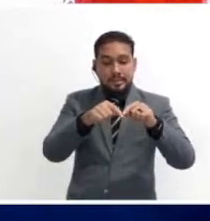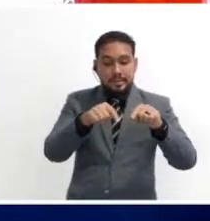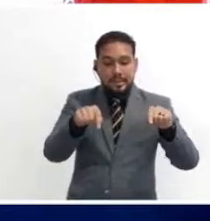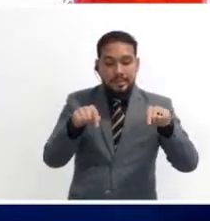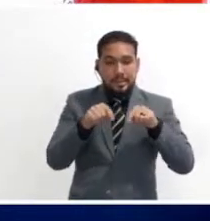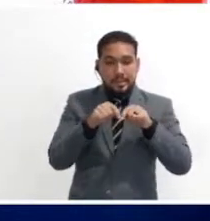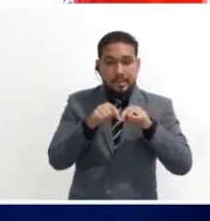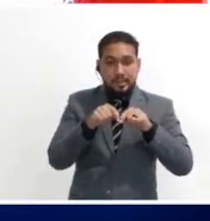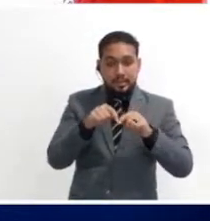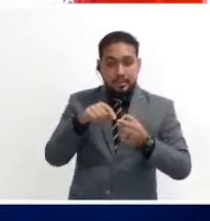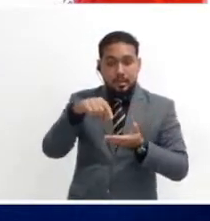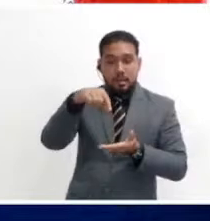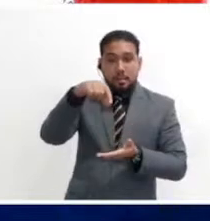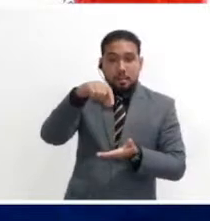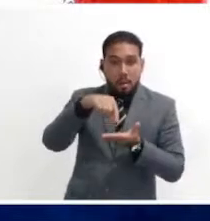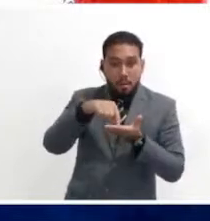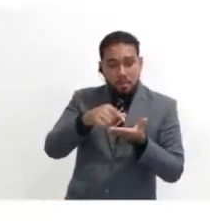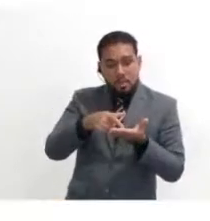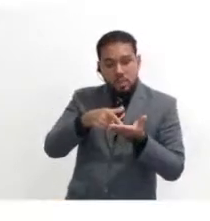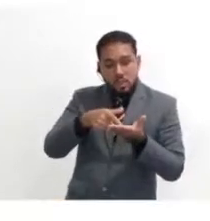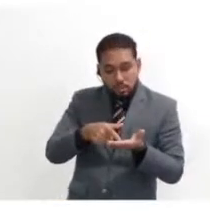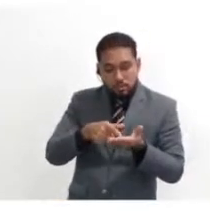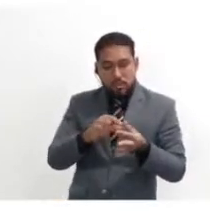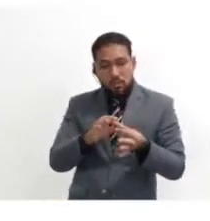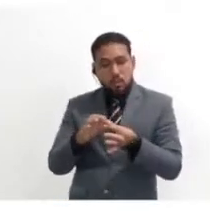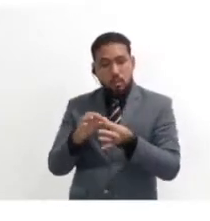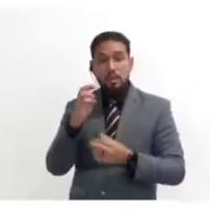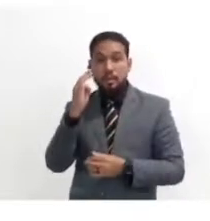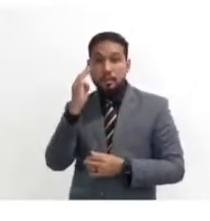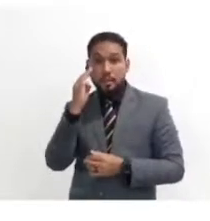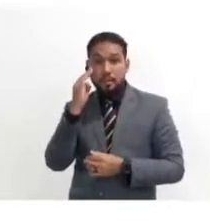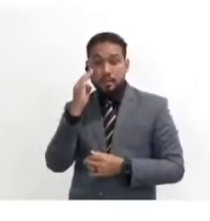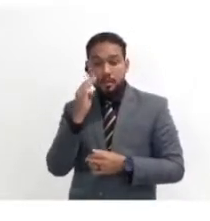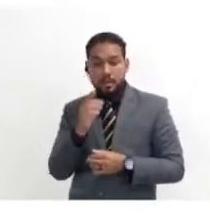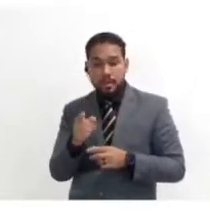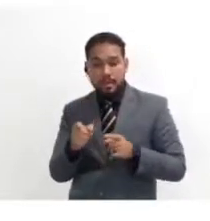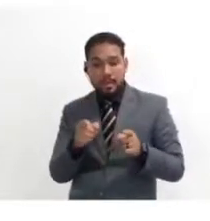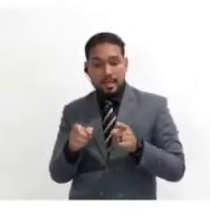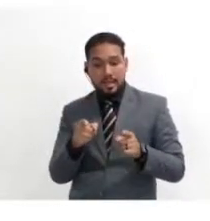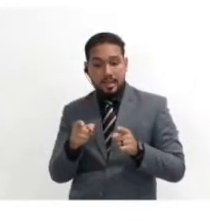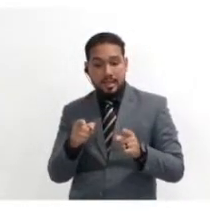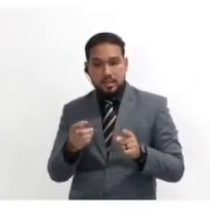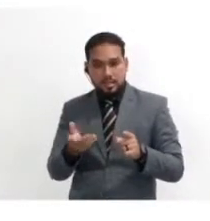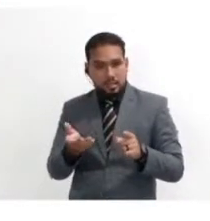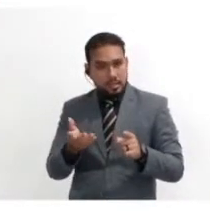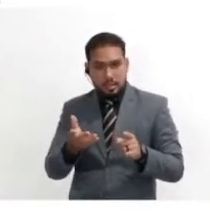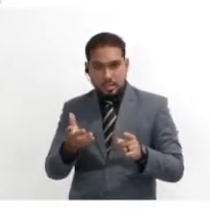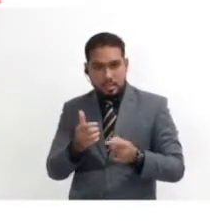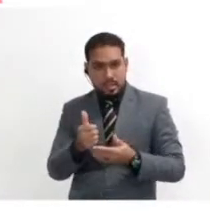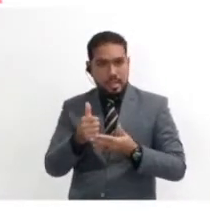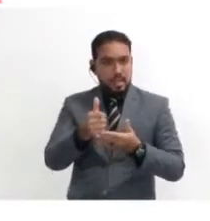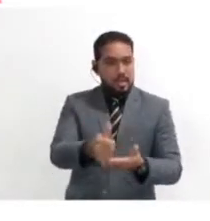and the communication between the processor and the memory to perform as best as possible?